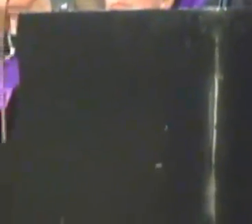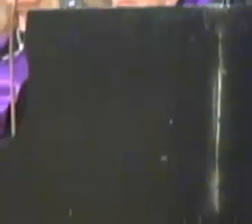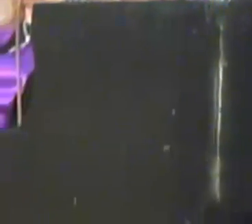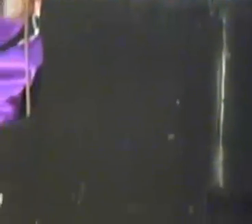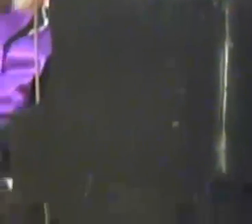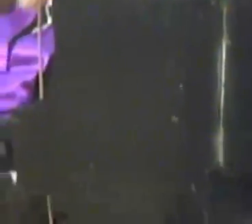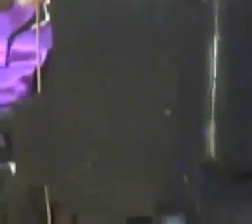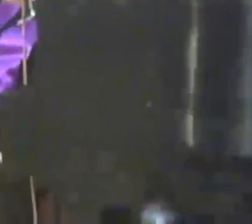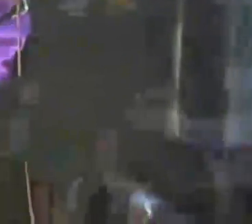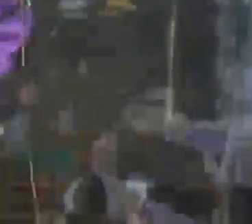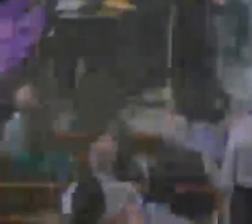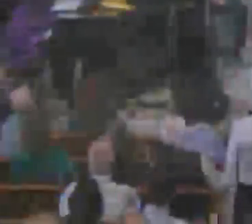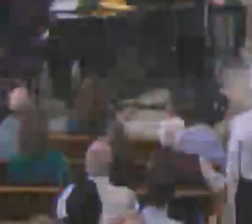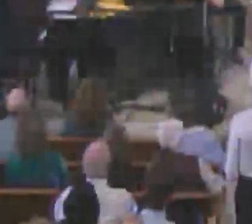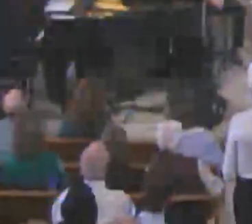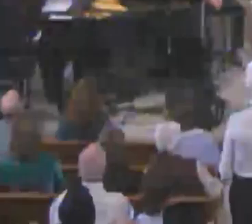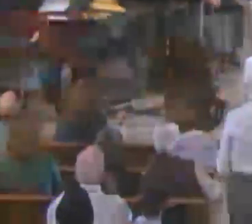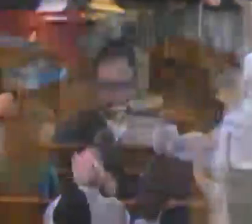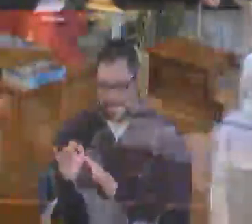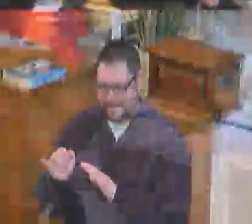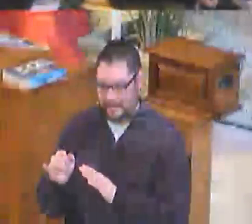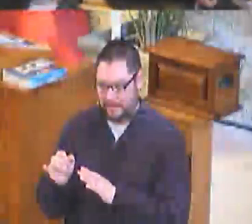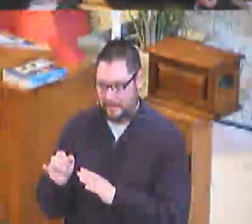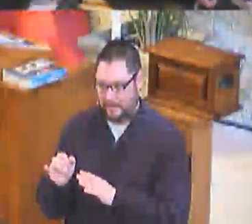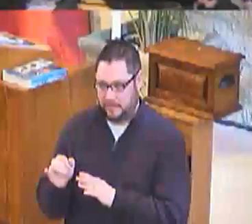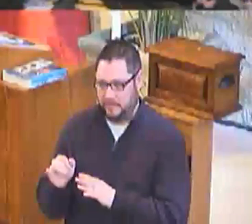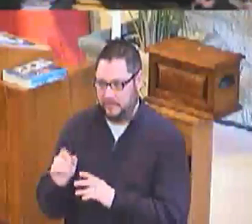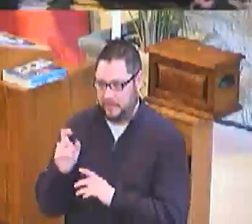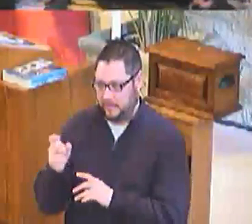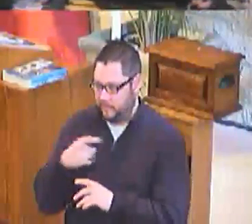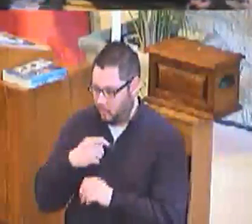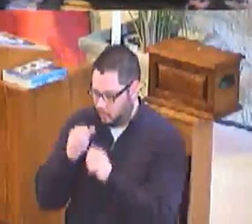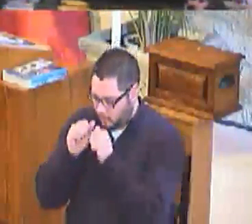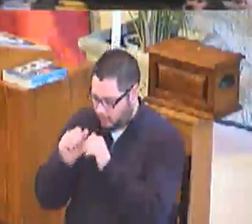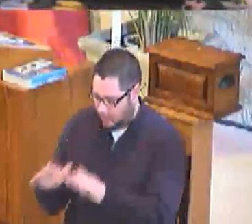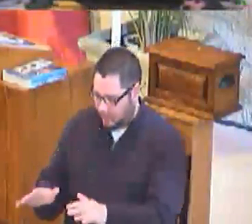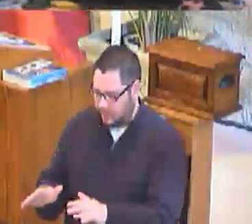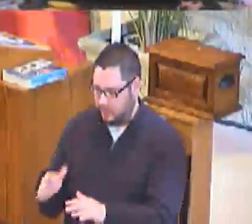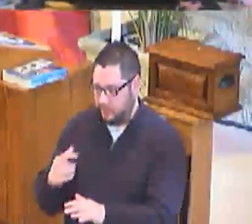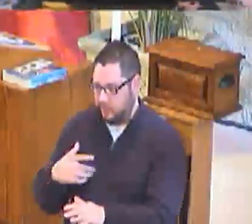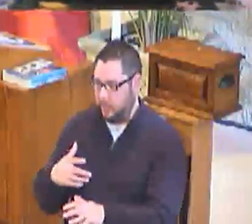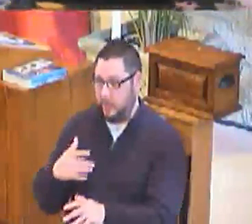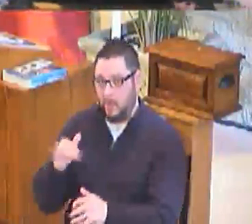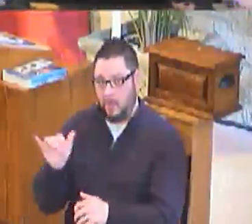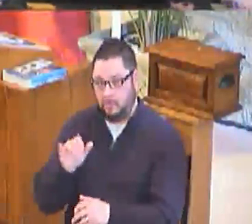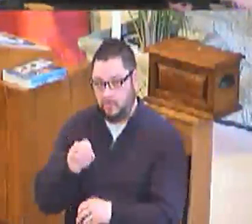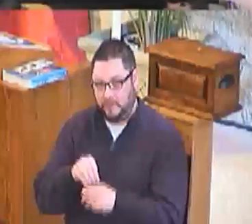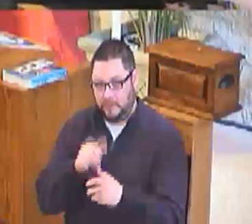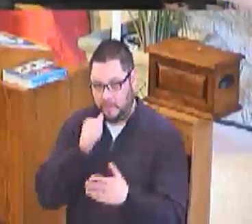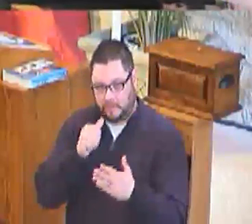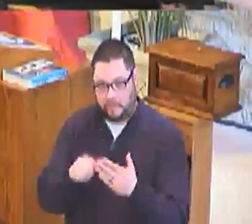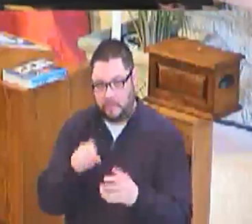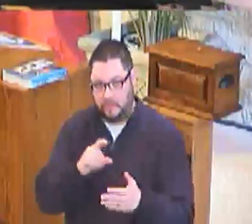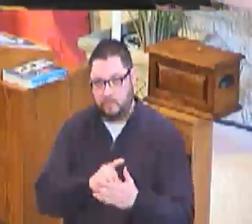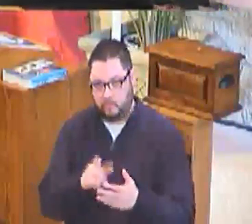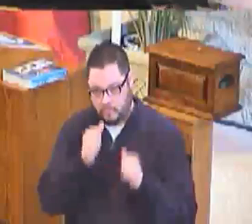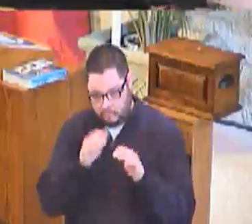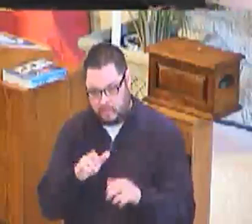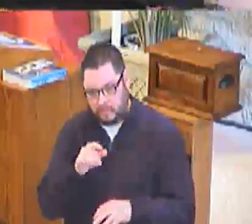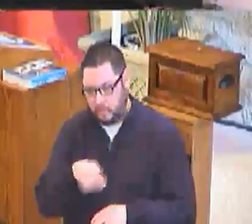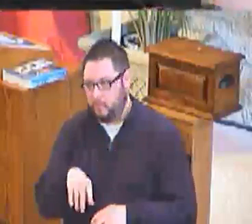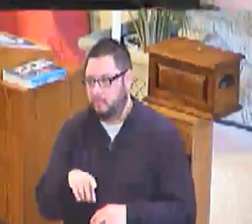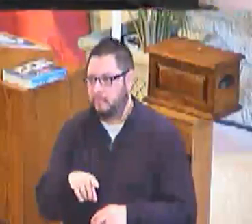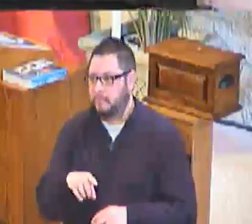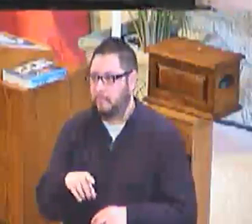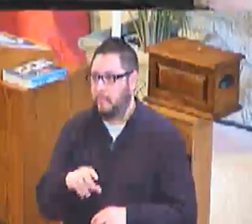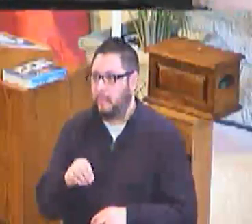So we take just a moment and we bless these gifts. We bless the gifts that's been received in the mail this week. We bless those